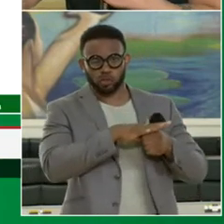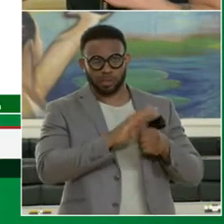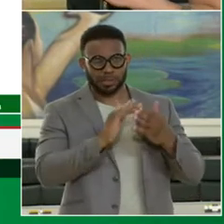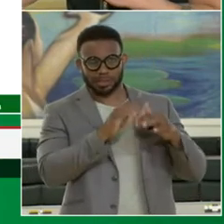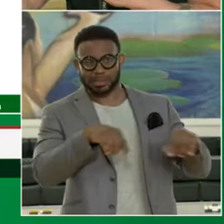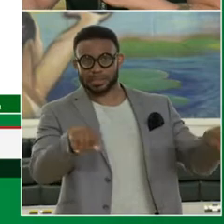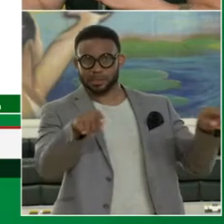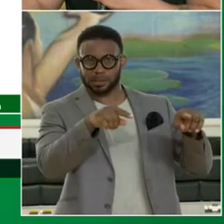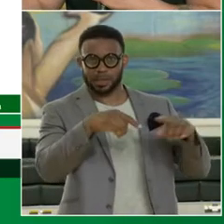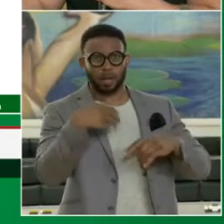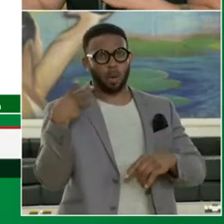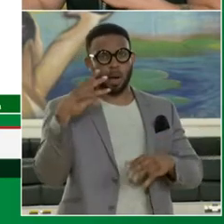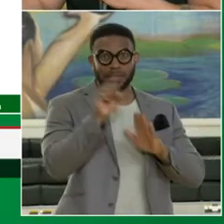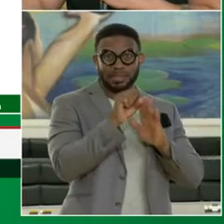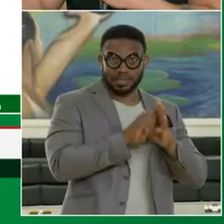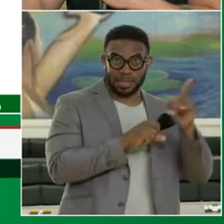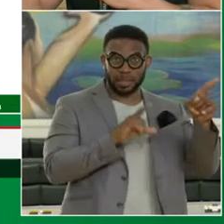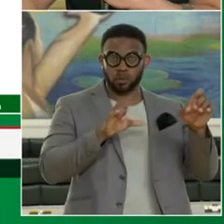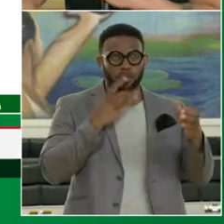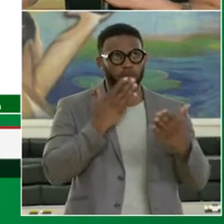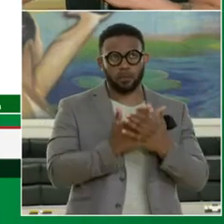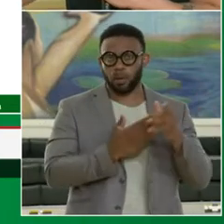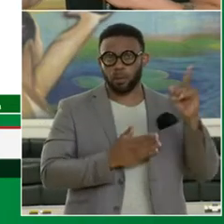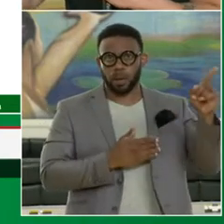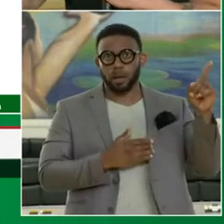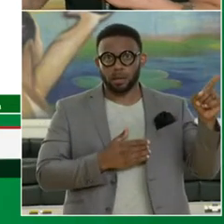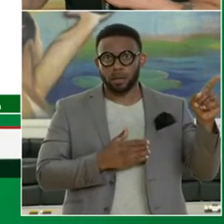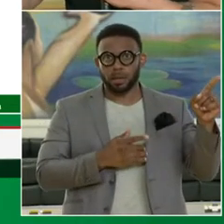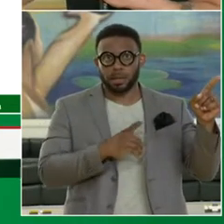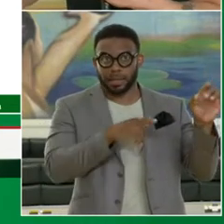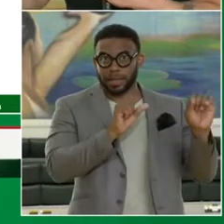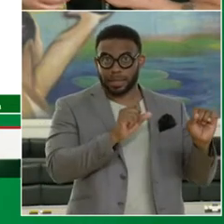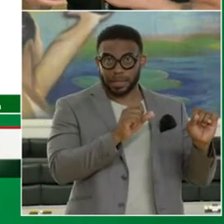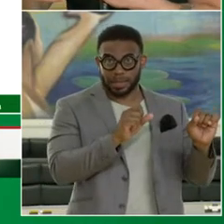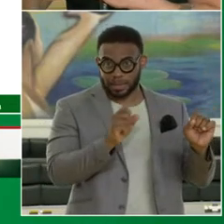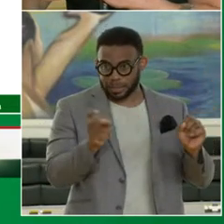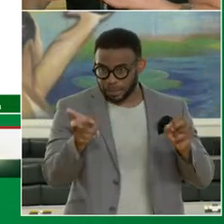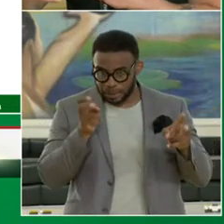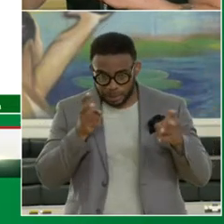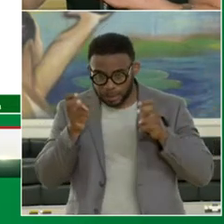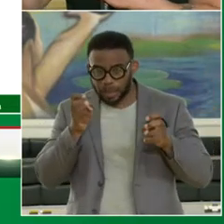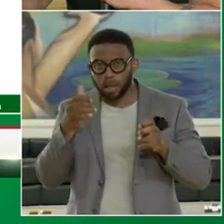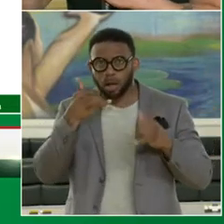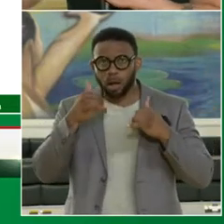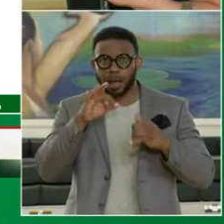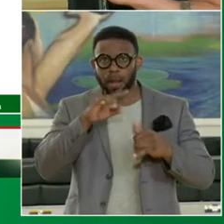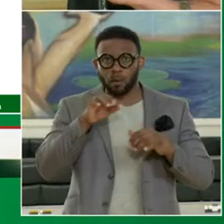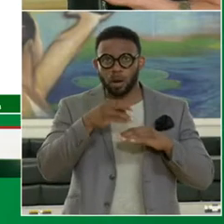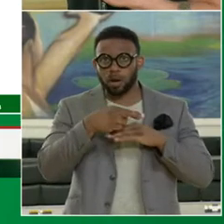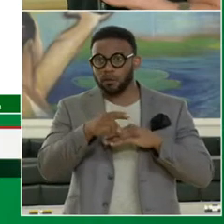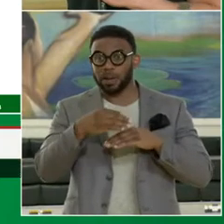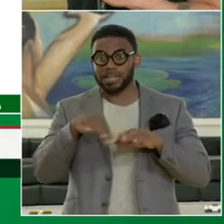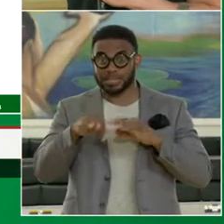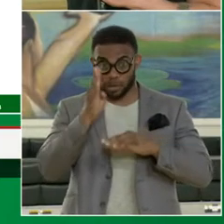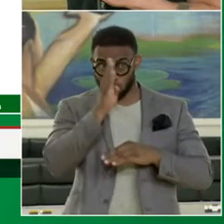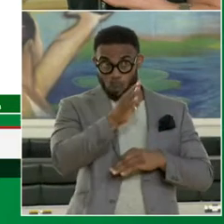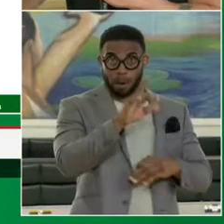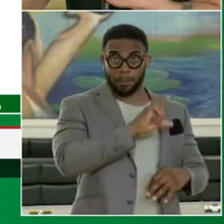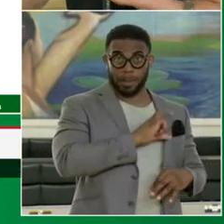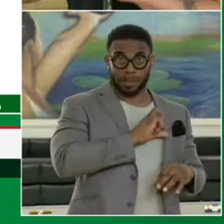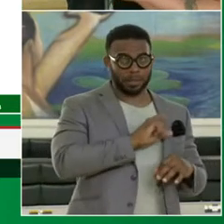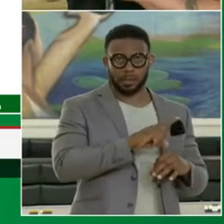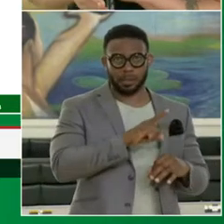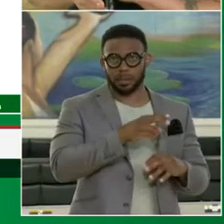jurisdictions out in Washington State. They do this very well. They can take those calls at 911 and defer them. Instead of going to a police